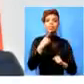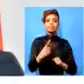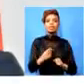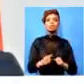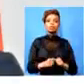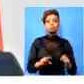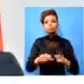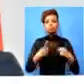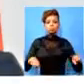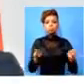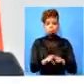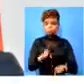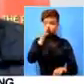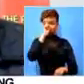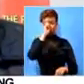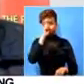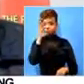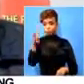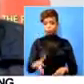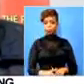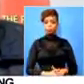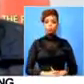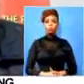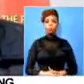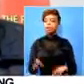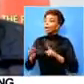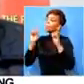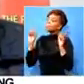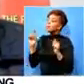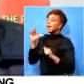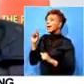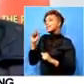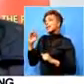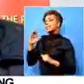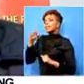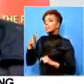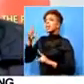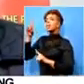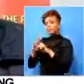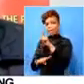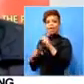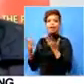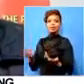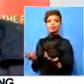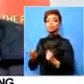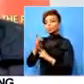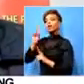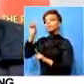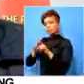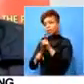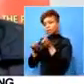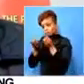as black people. But the SACP has failed. You have failed to get the ANC